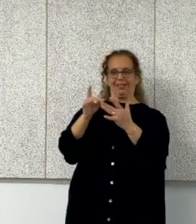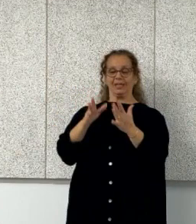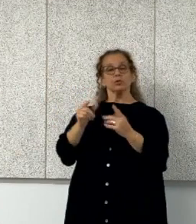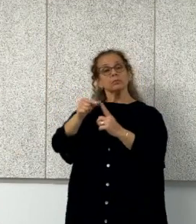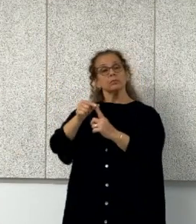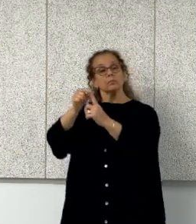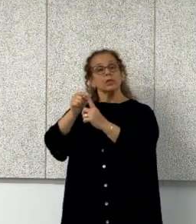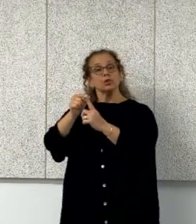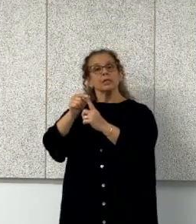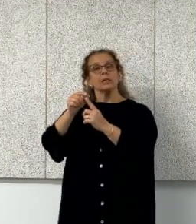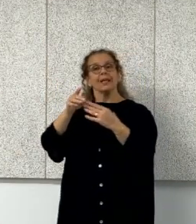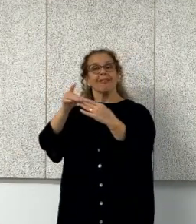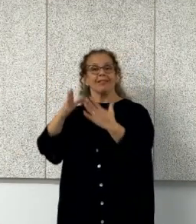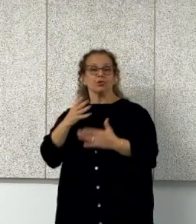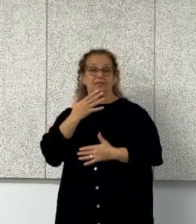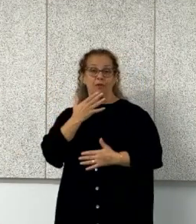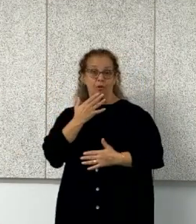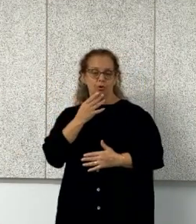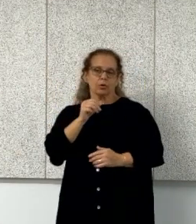not exclusively,